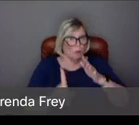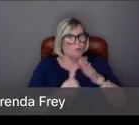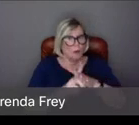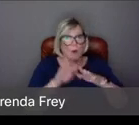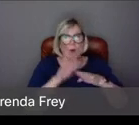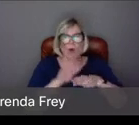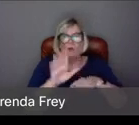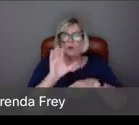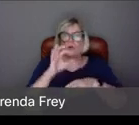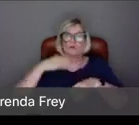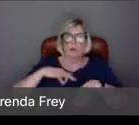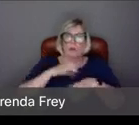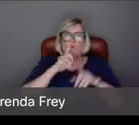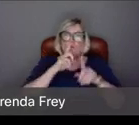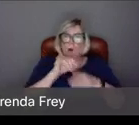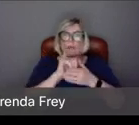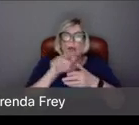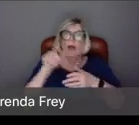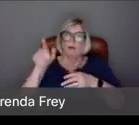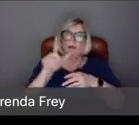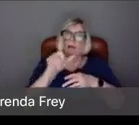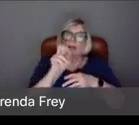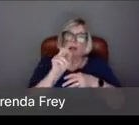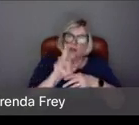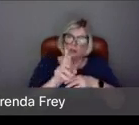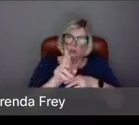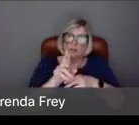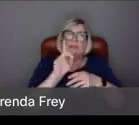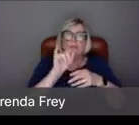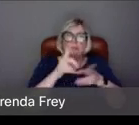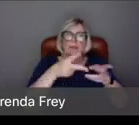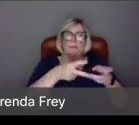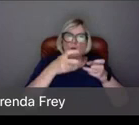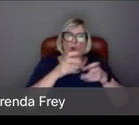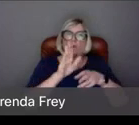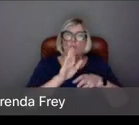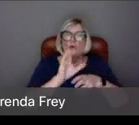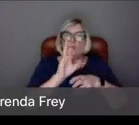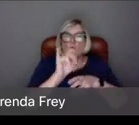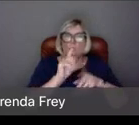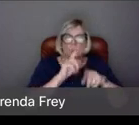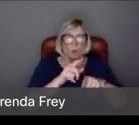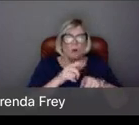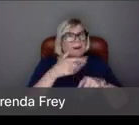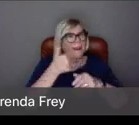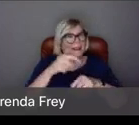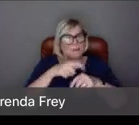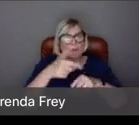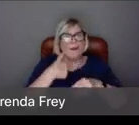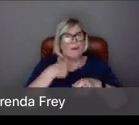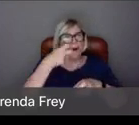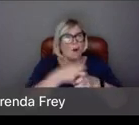credit report that they did that they pulled the report. Now, anytime you have a hard pull, that can have an impact on your credit